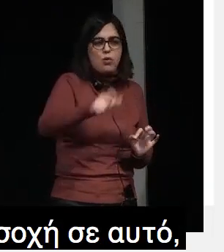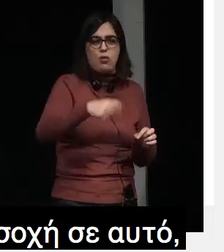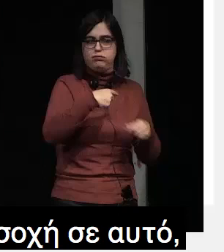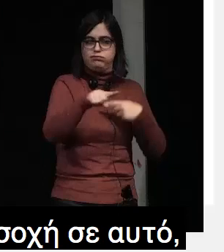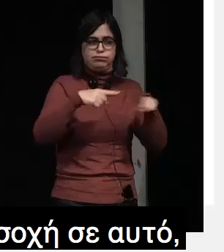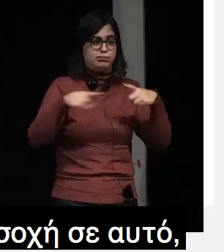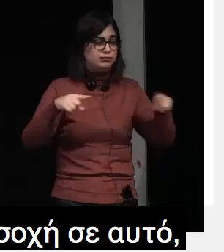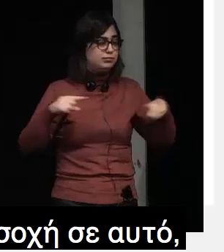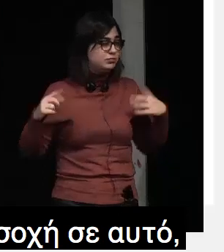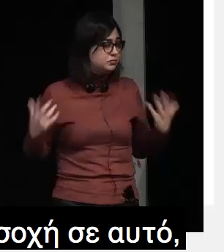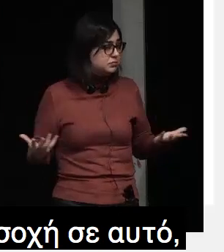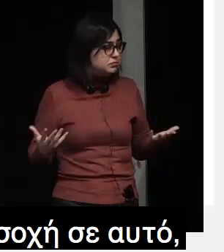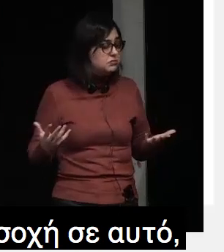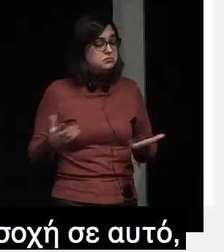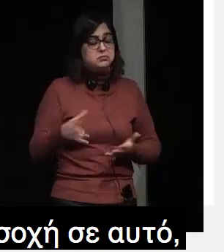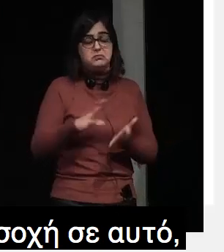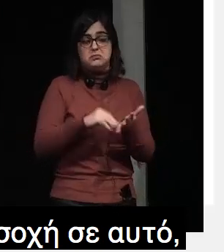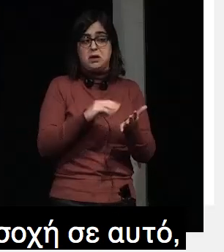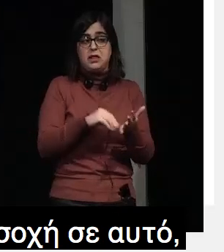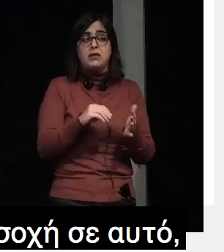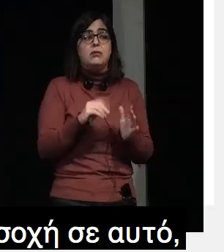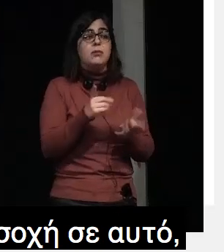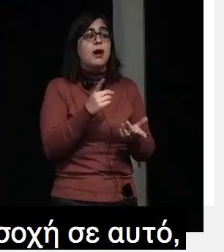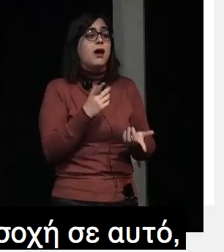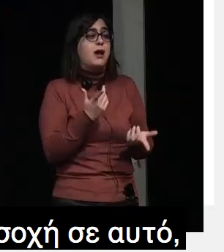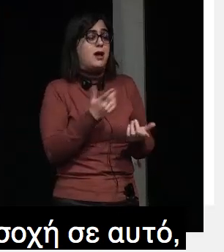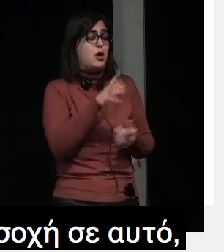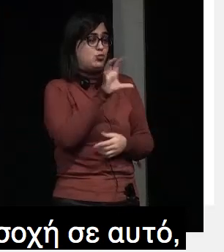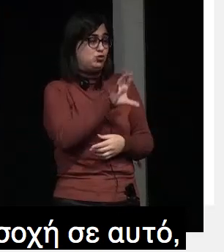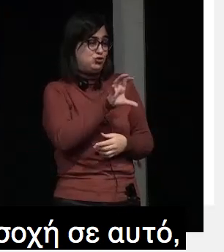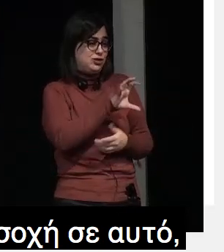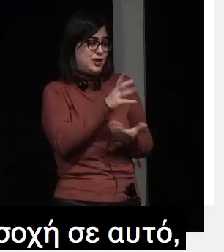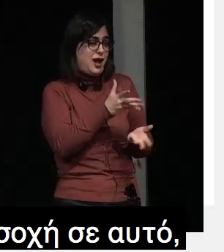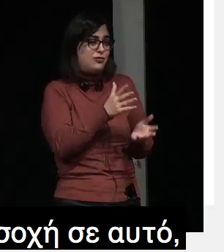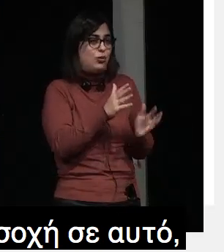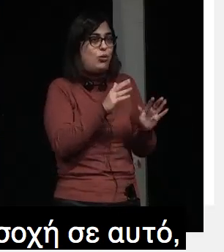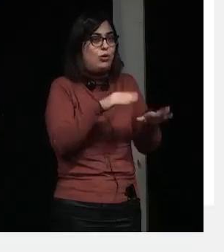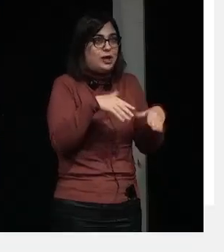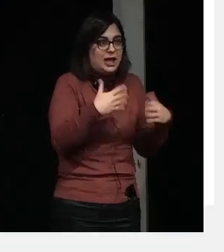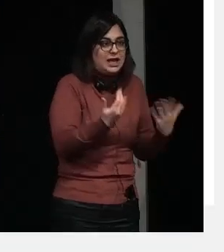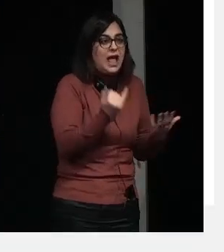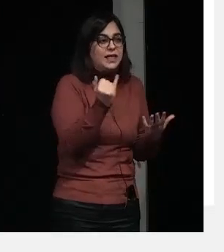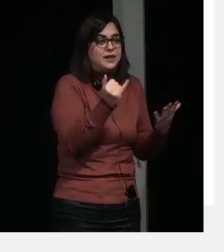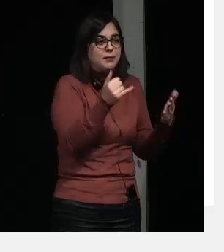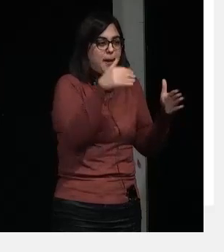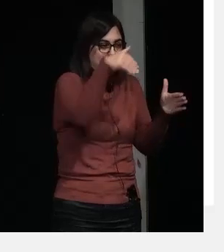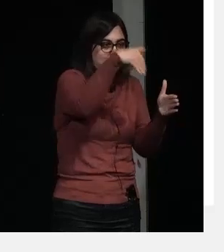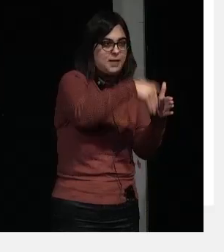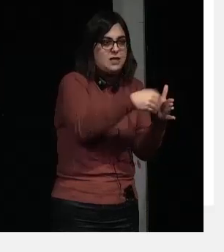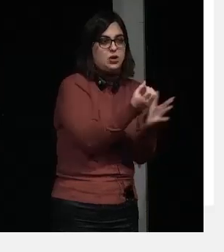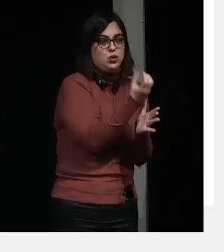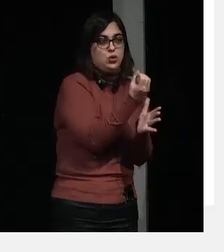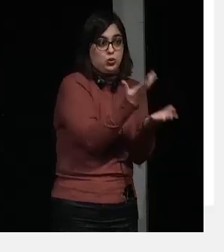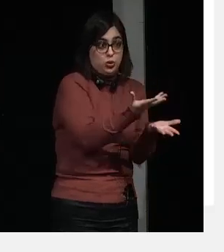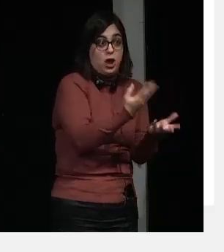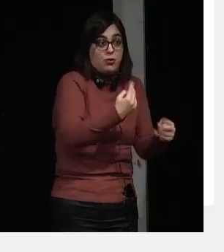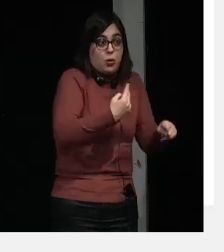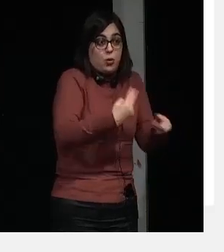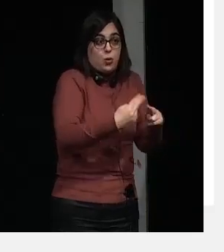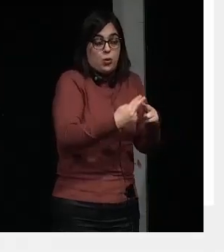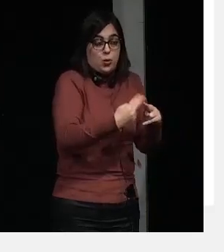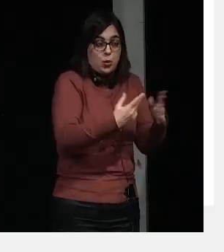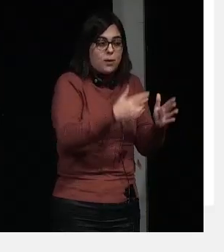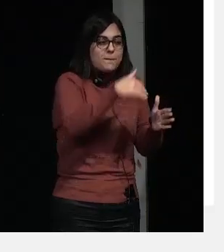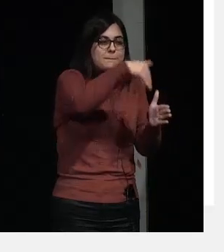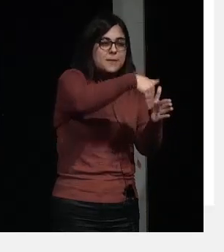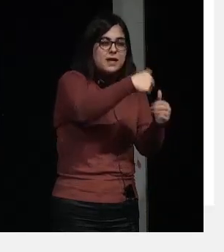knowing that cultural institutions are really paying attention to this, because this is a lot of the work that we're doing